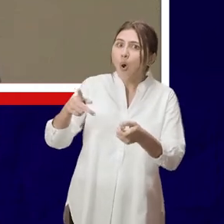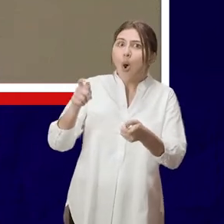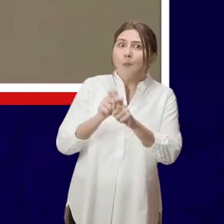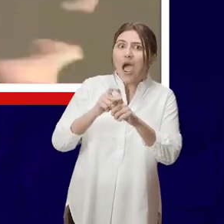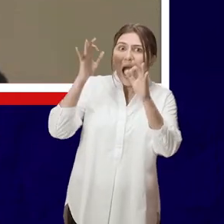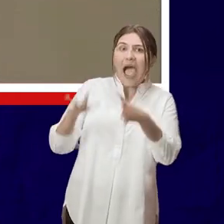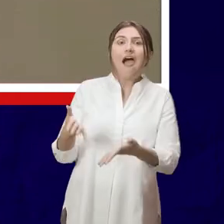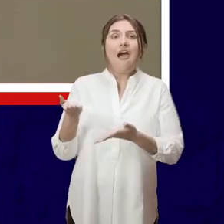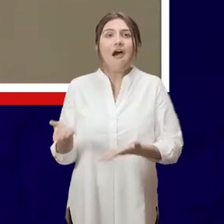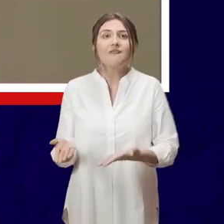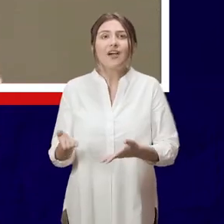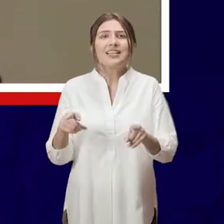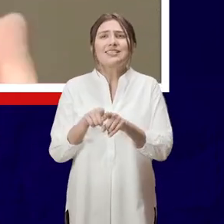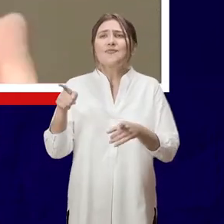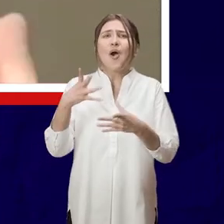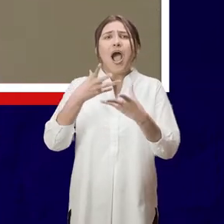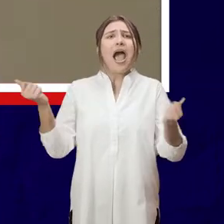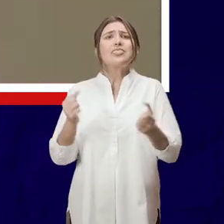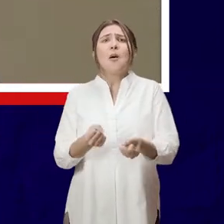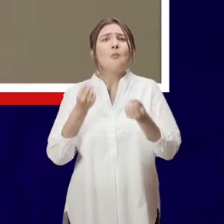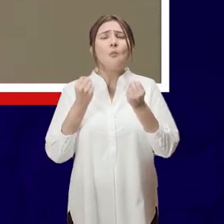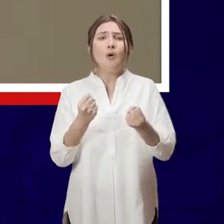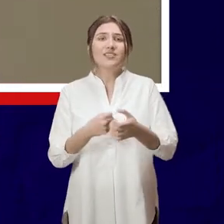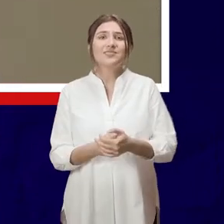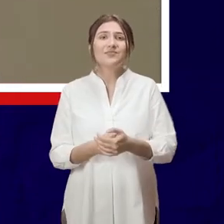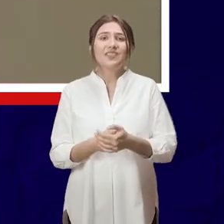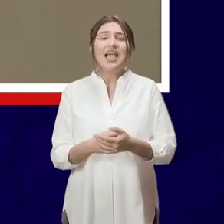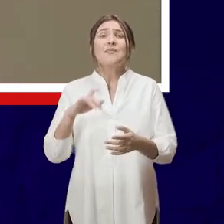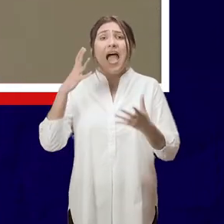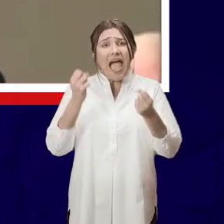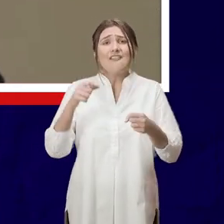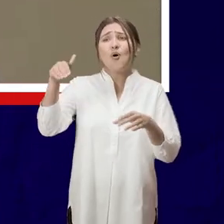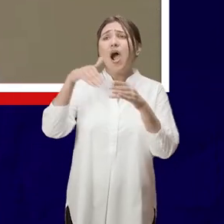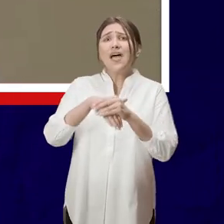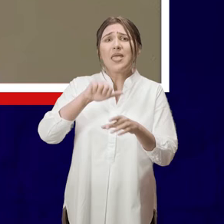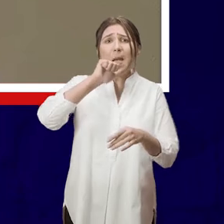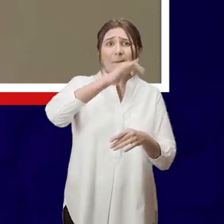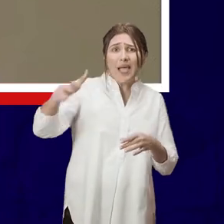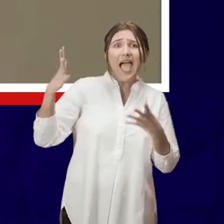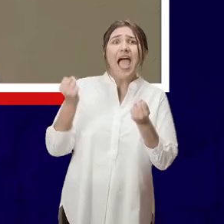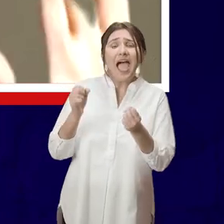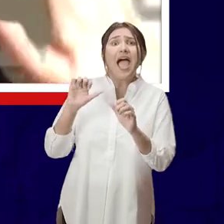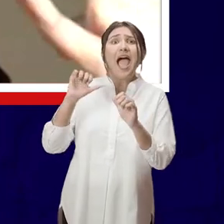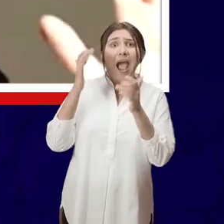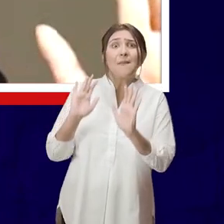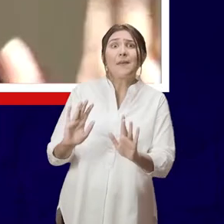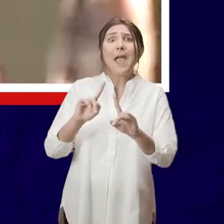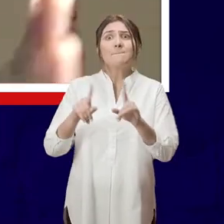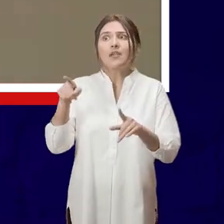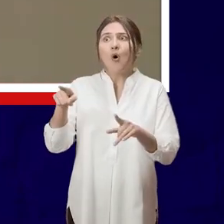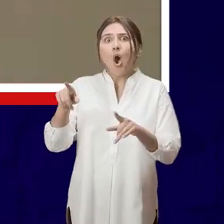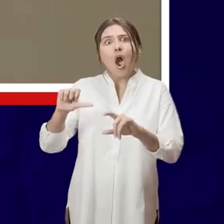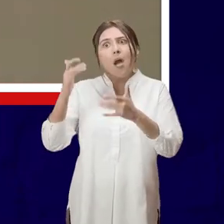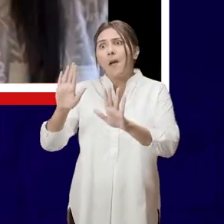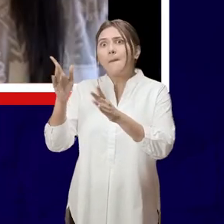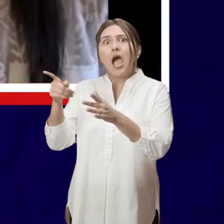so it's always vulnerable. It's got always, you know, possibility of flooding, and it survived. And so we need to keep on learning from what